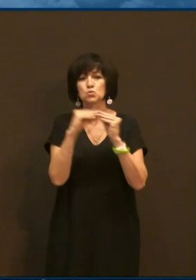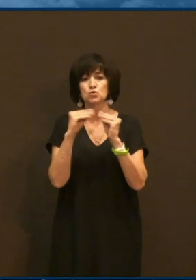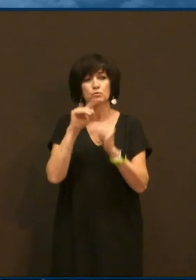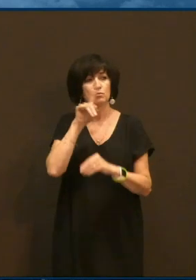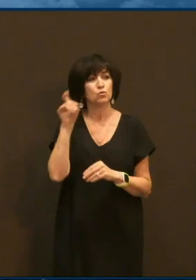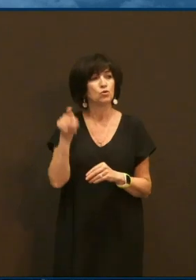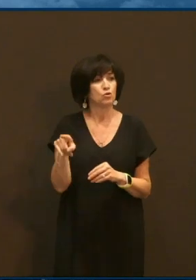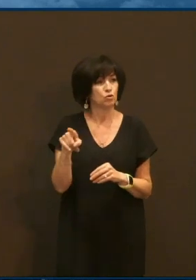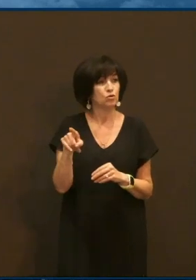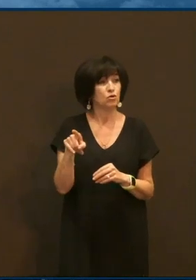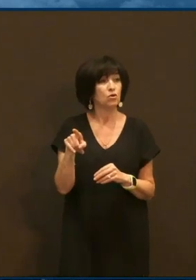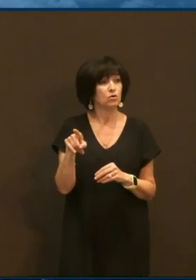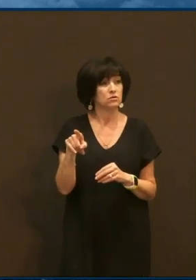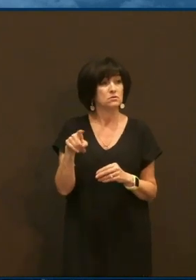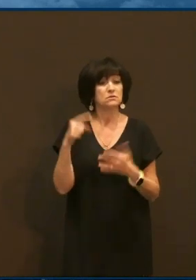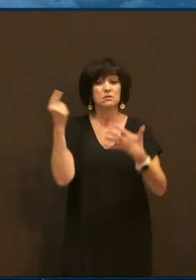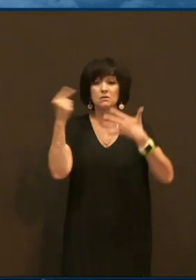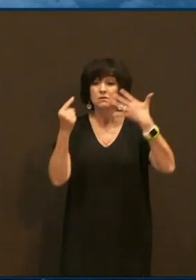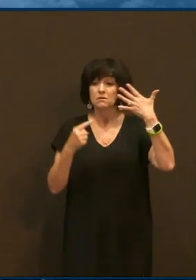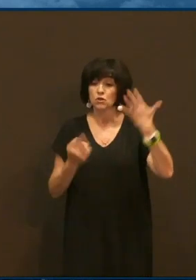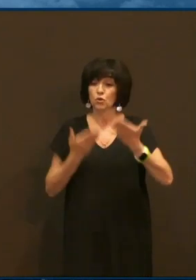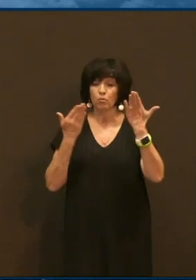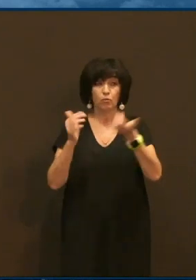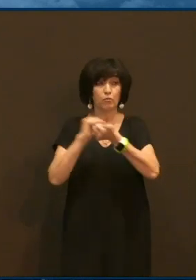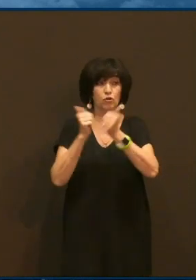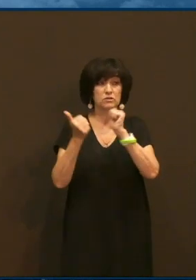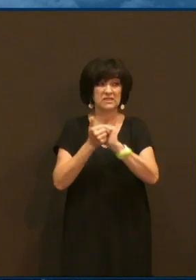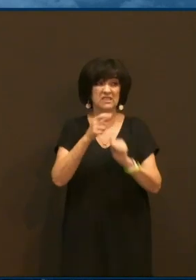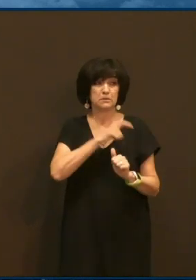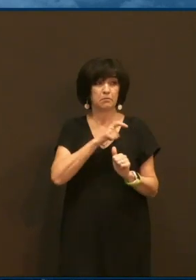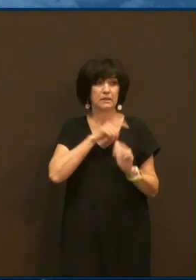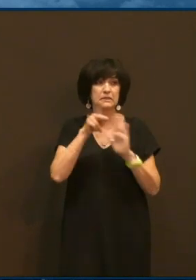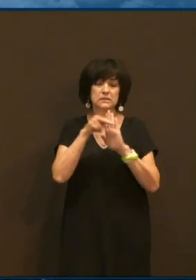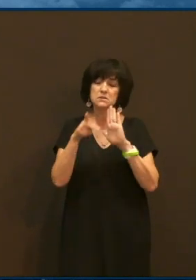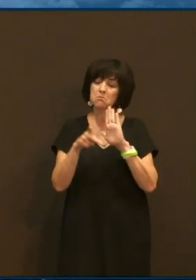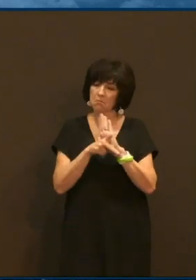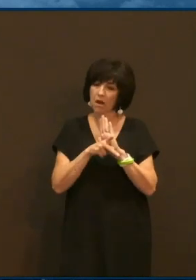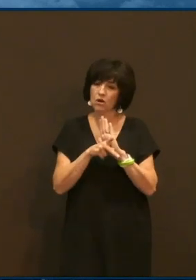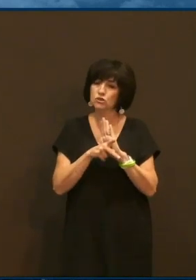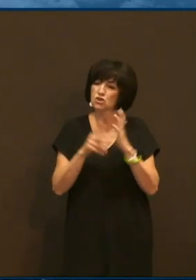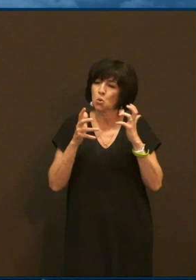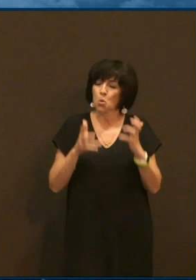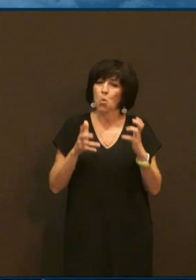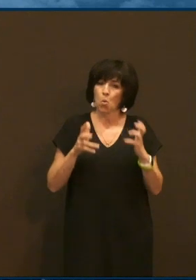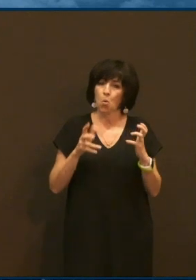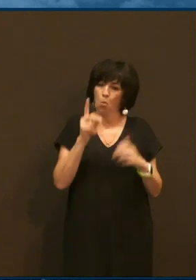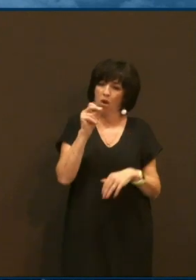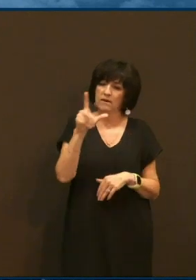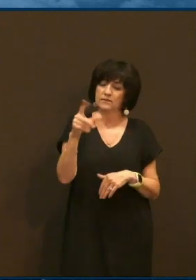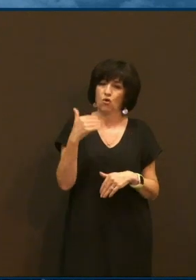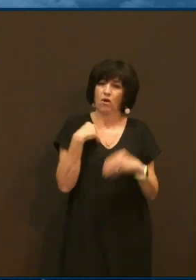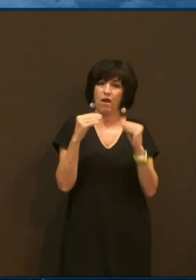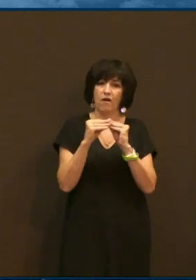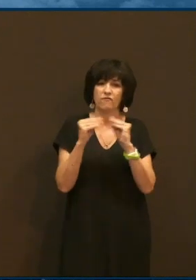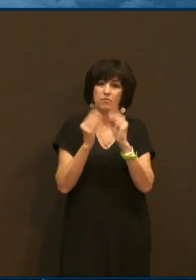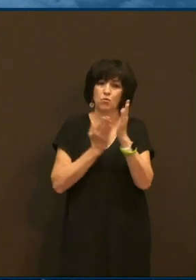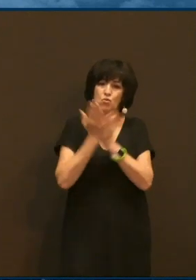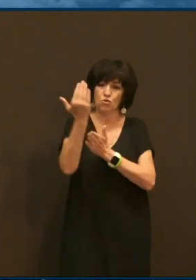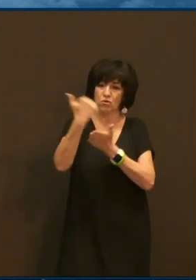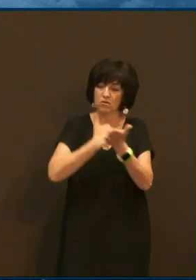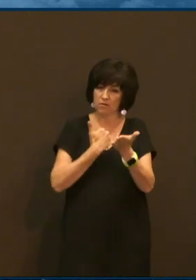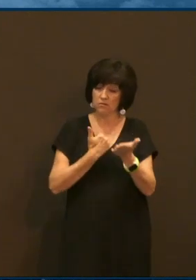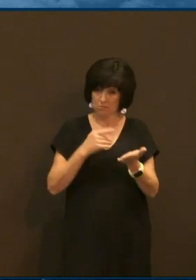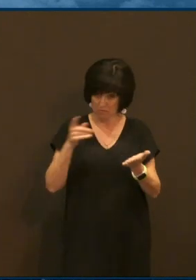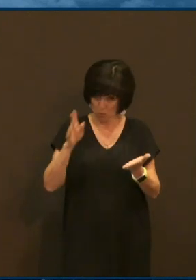all the proposed changes in police policy, there has been some mention of transparency. How far will changes in open records and information